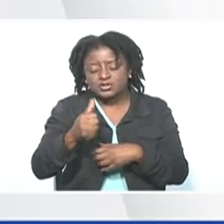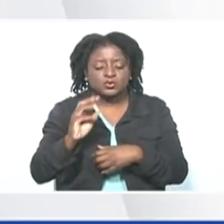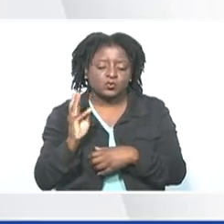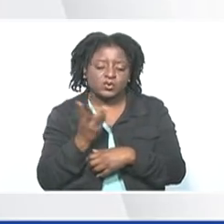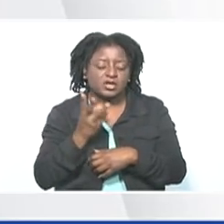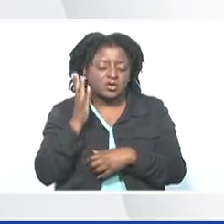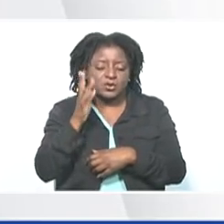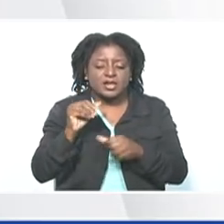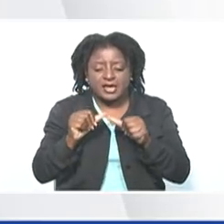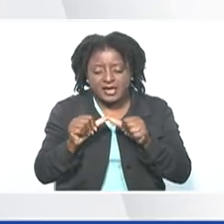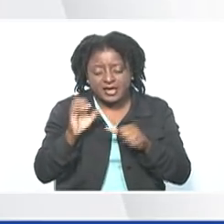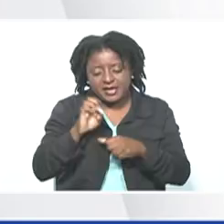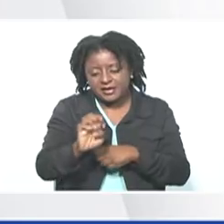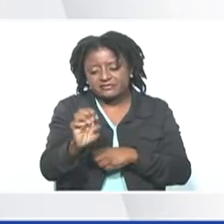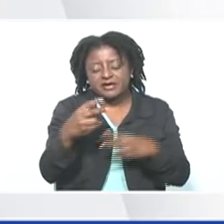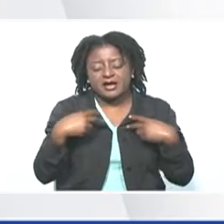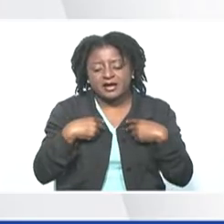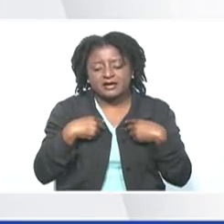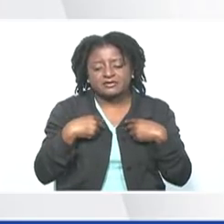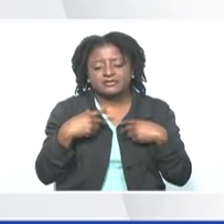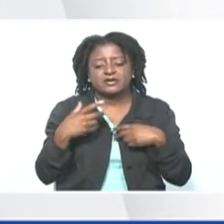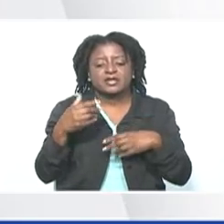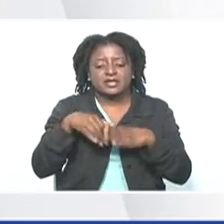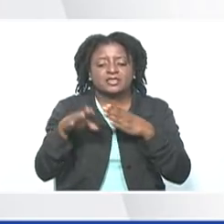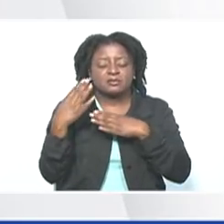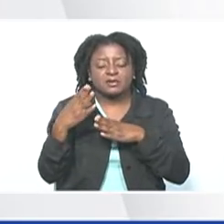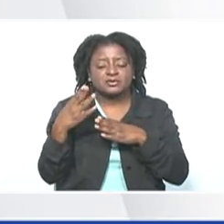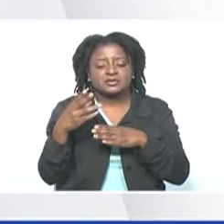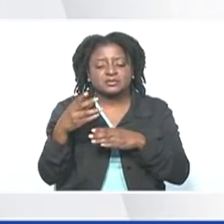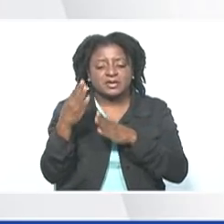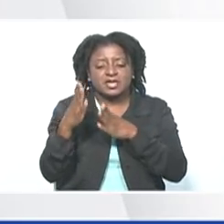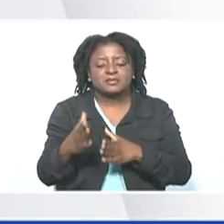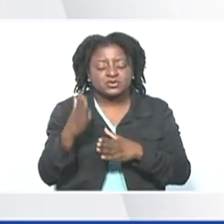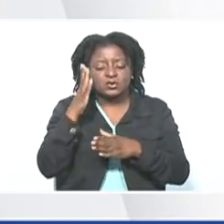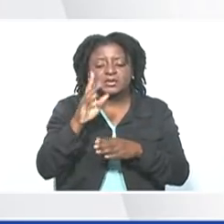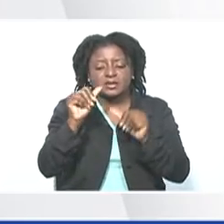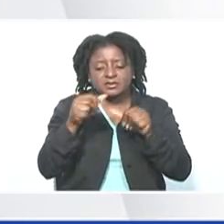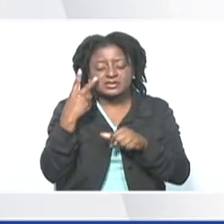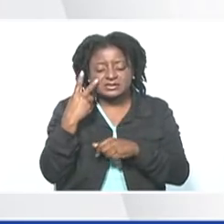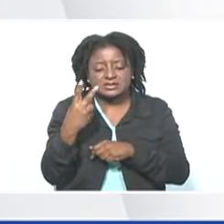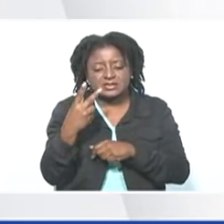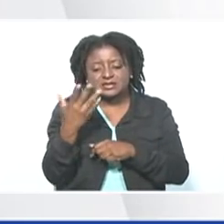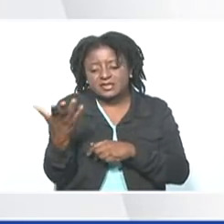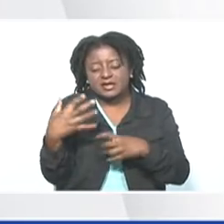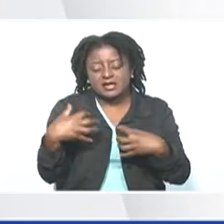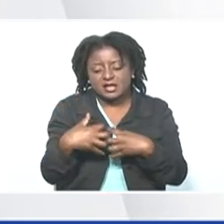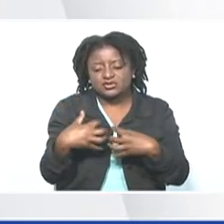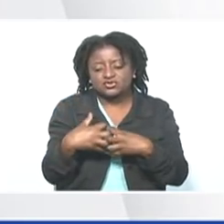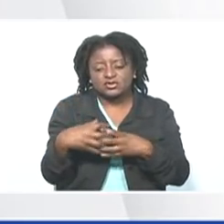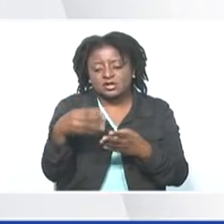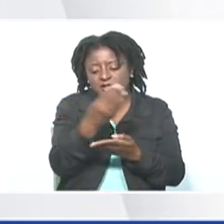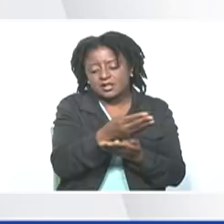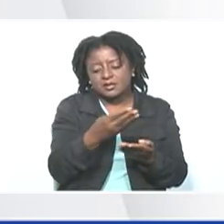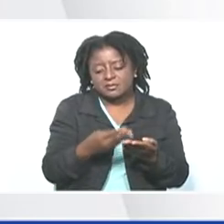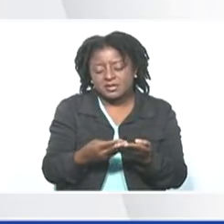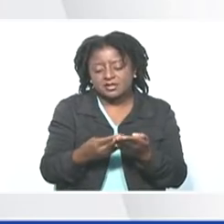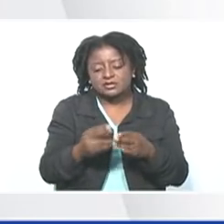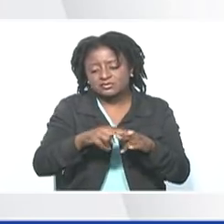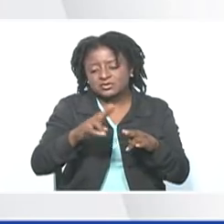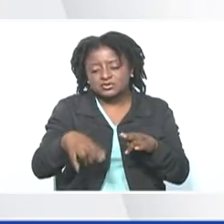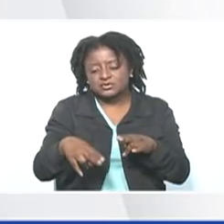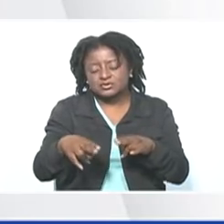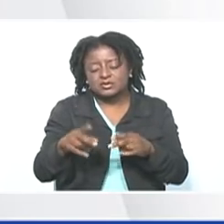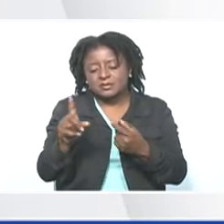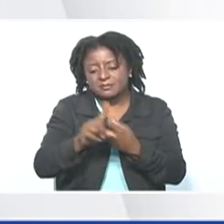the cost of their bills, electrical bills, go down quite a bit on a monthly basis.